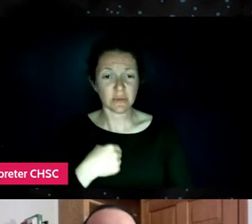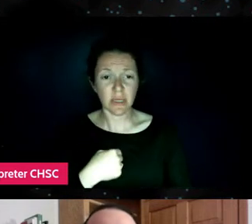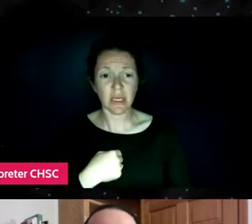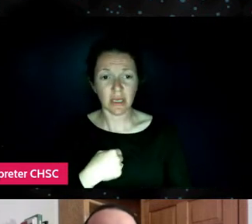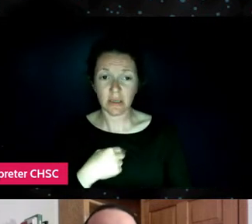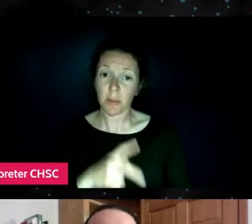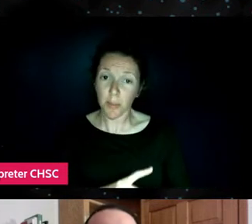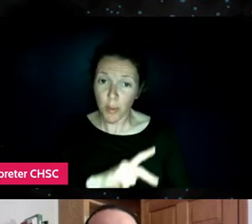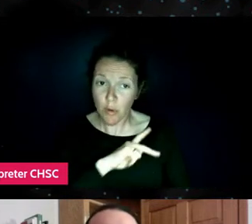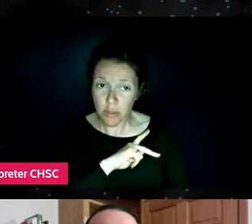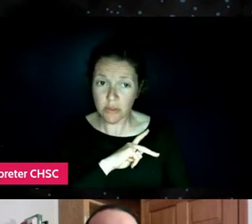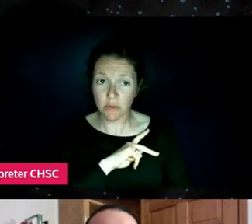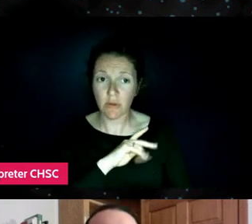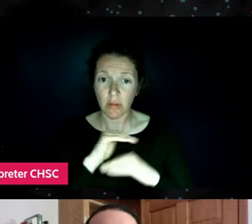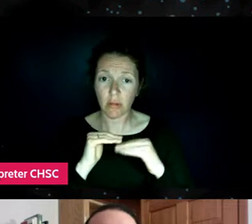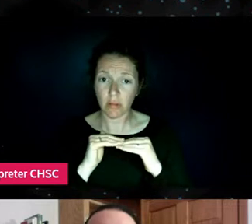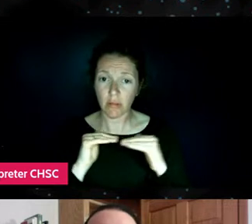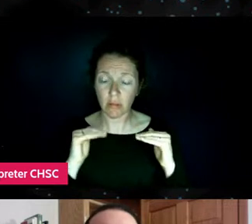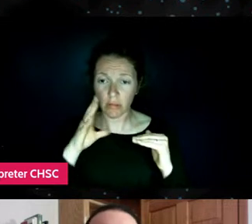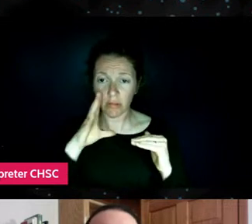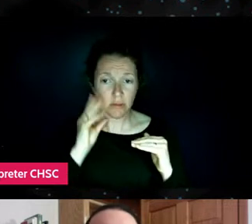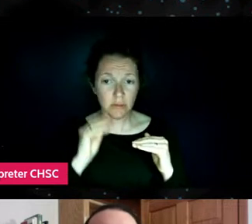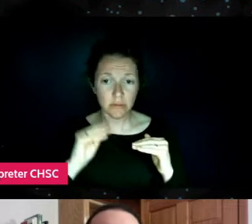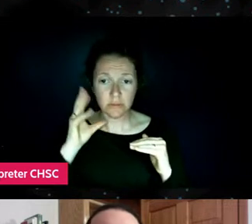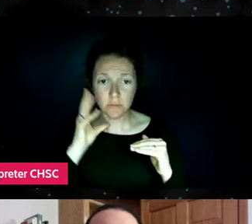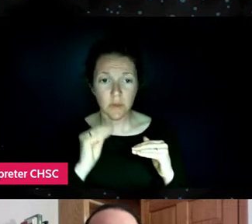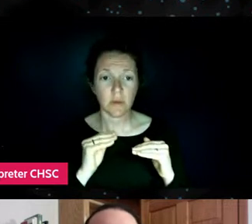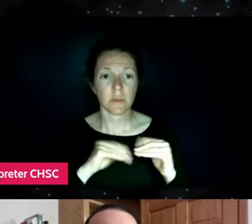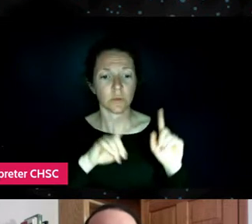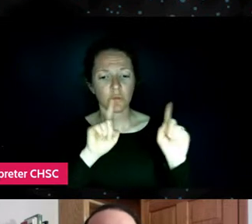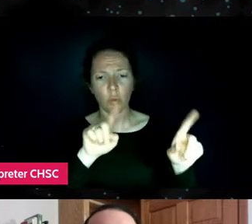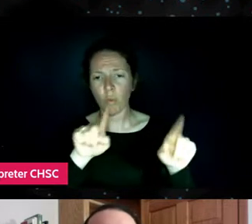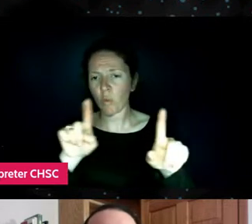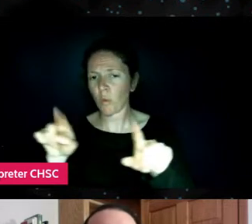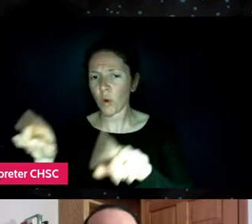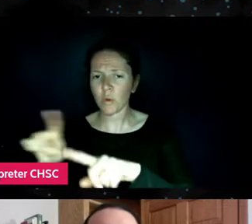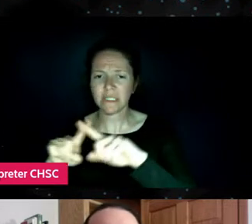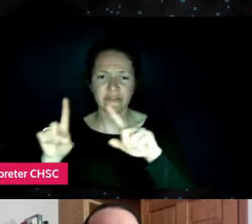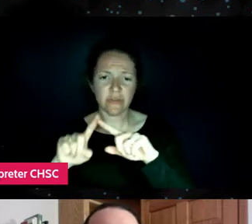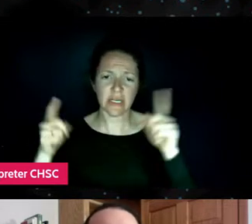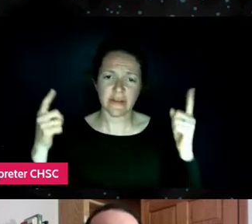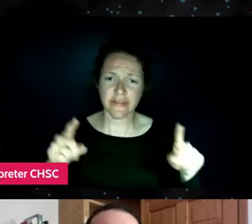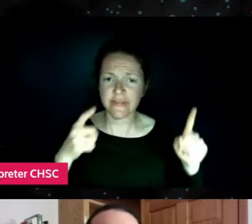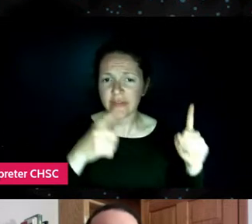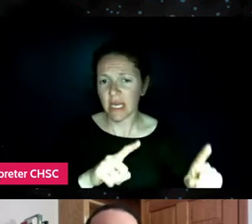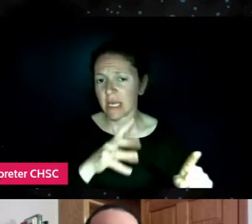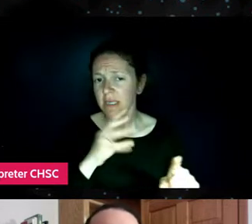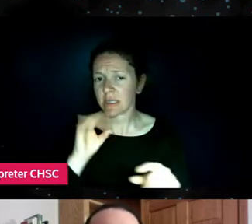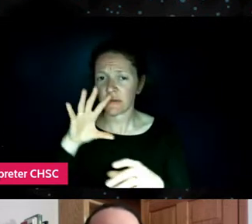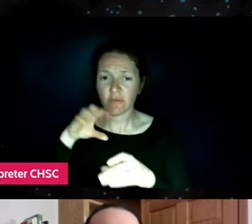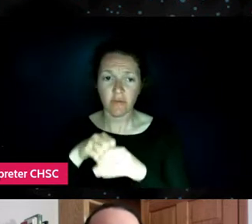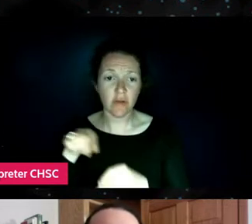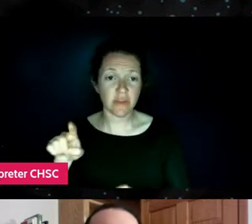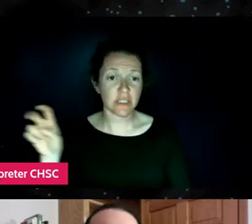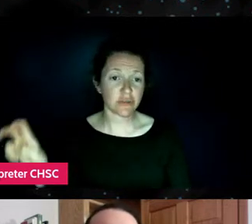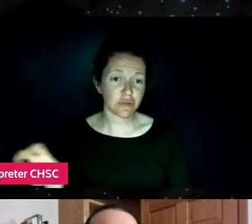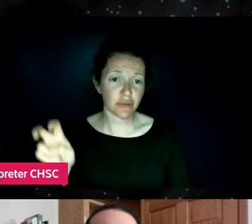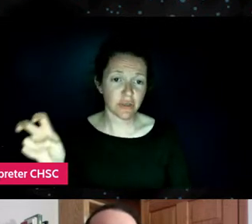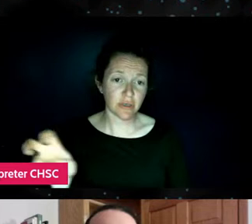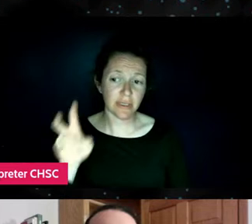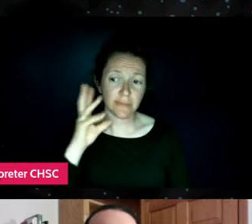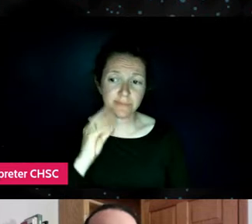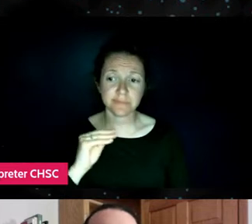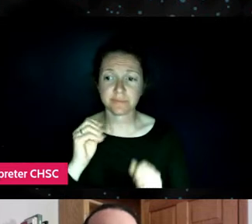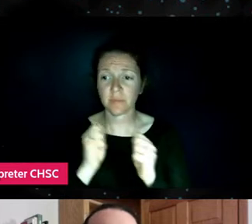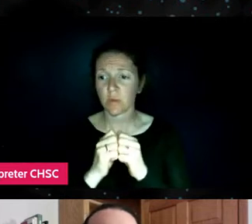level, just kind of attending all these events and being part of this journey with all